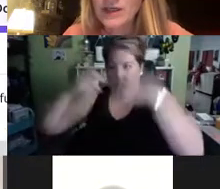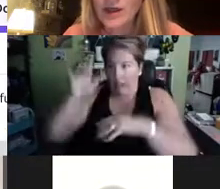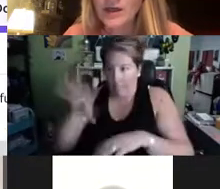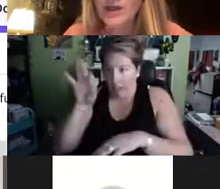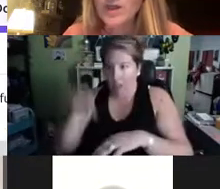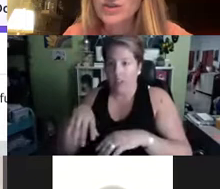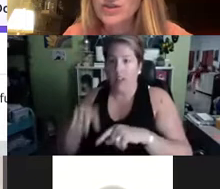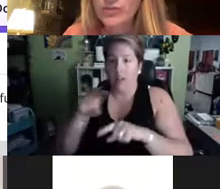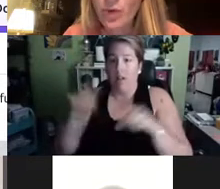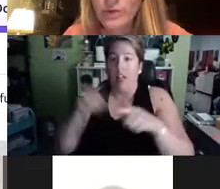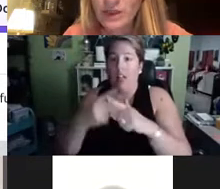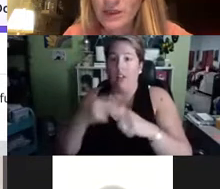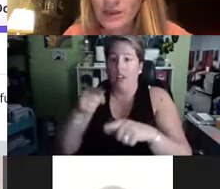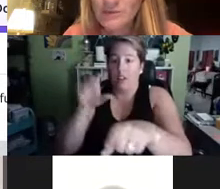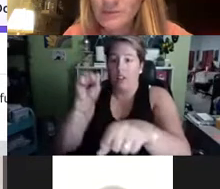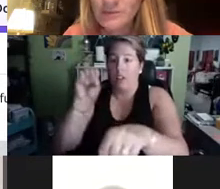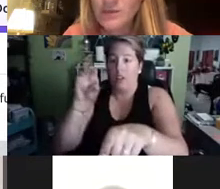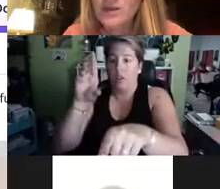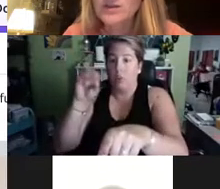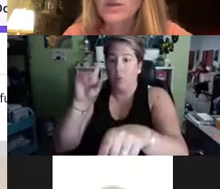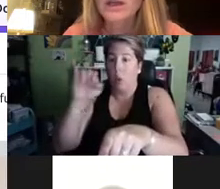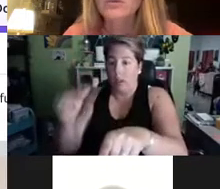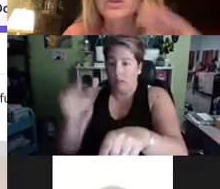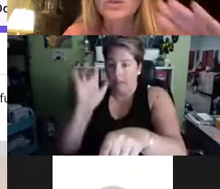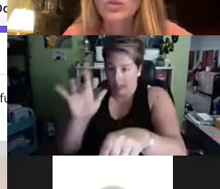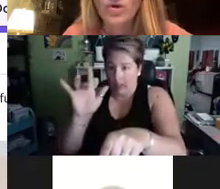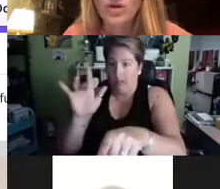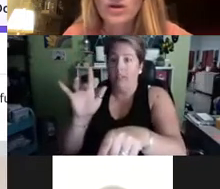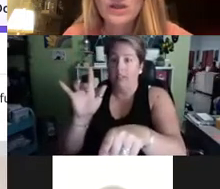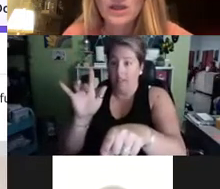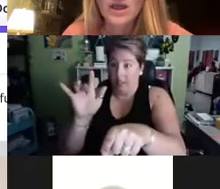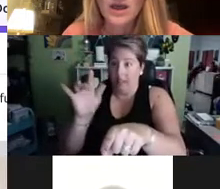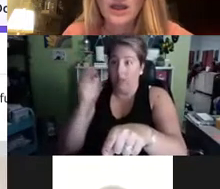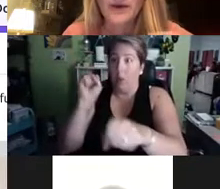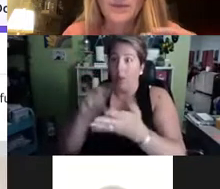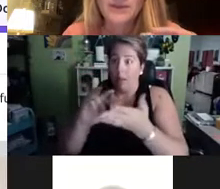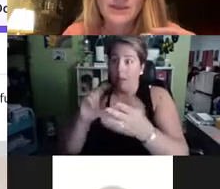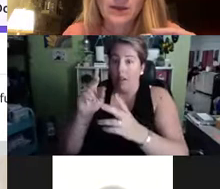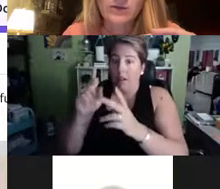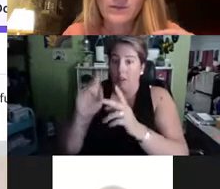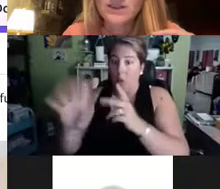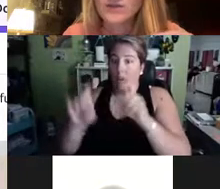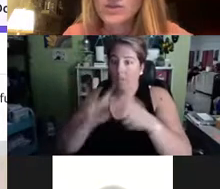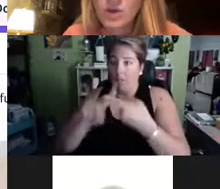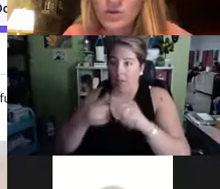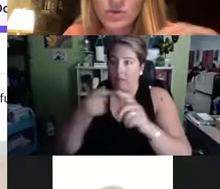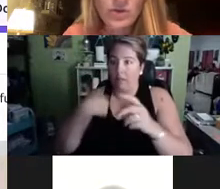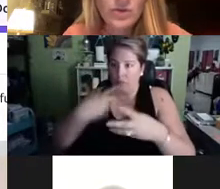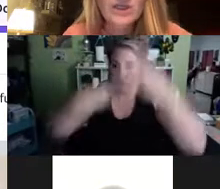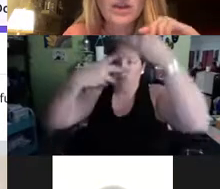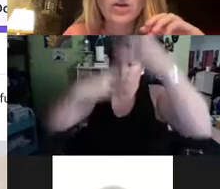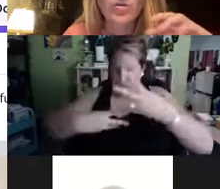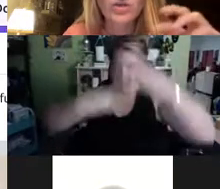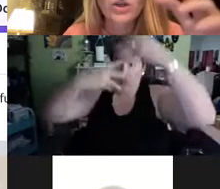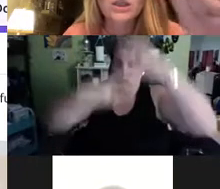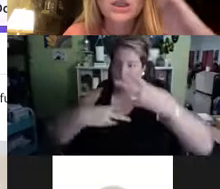to click on scrolling so that it would scroll up and down. Because if you don't do